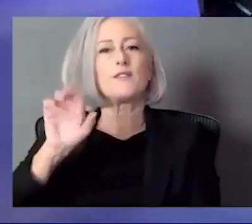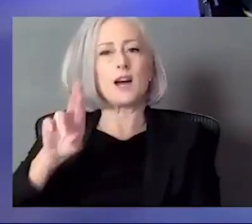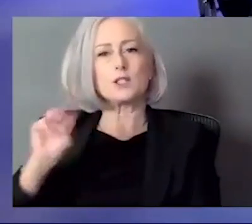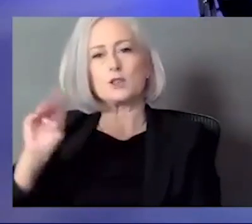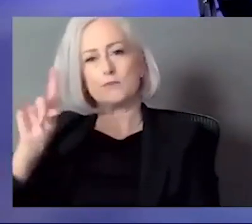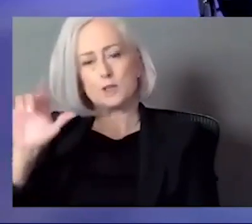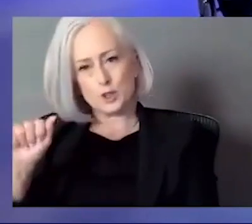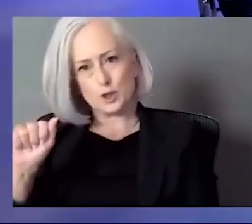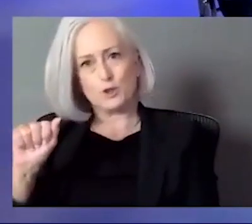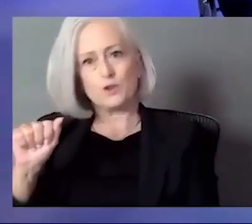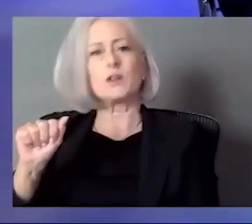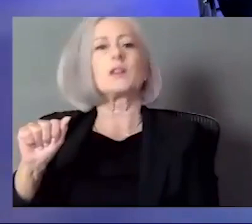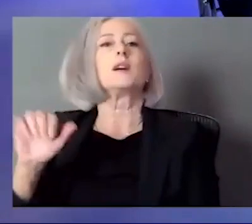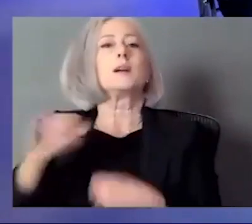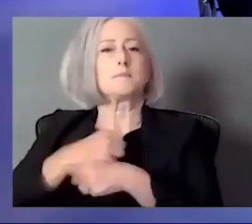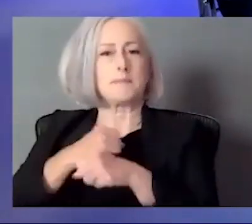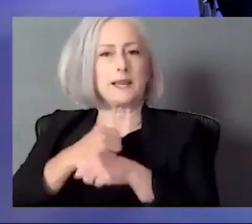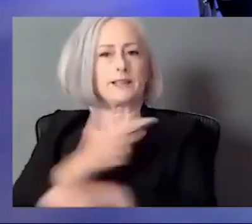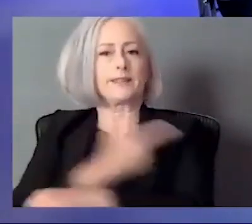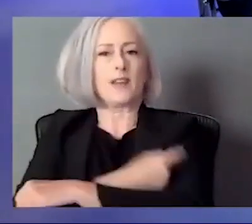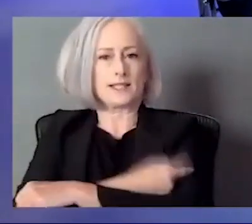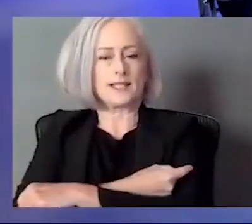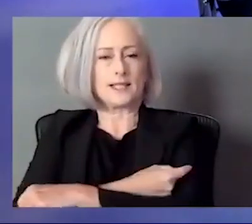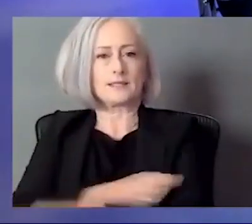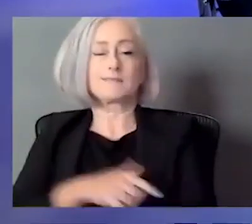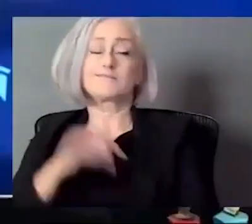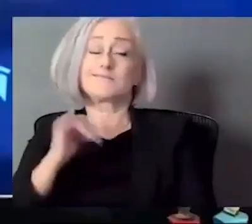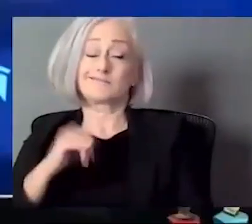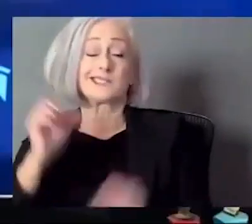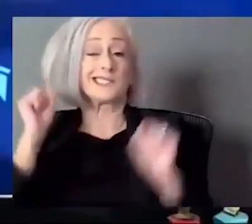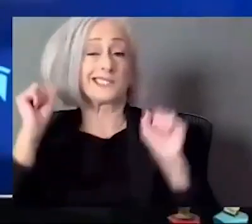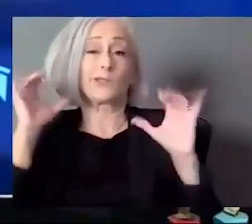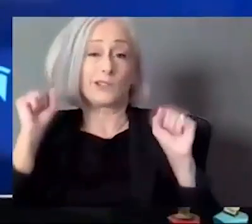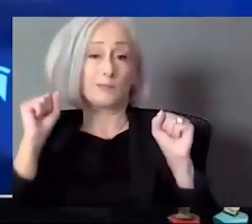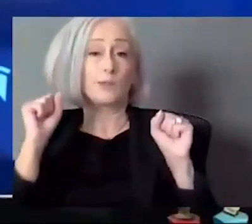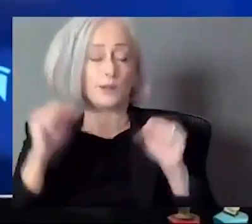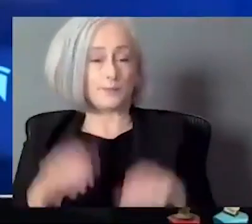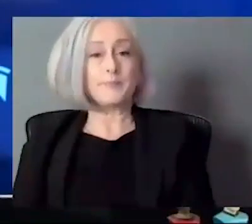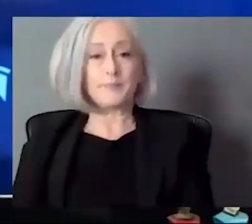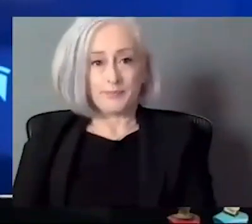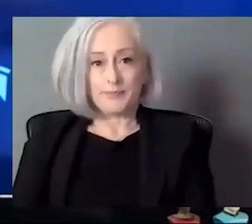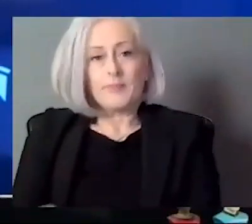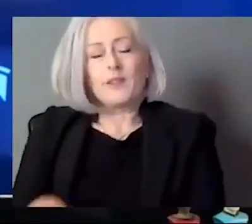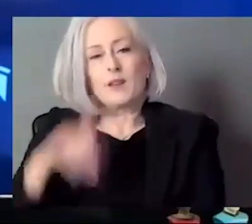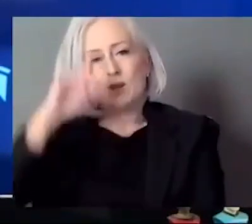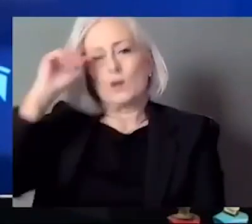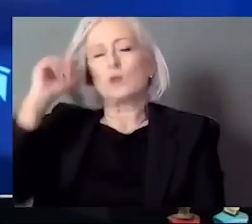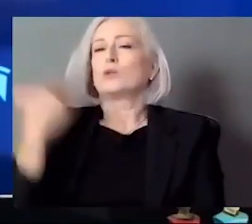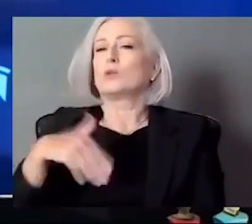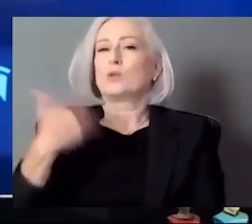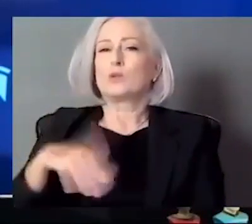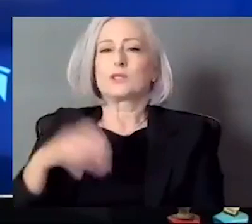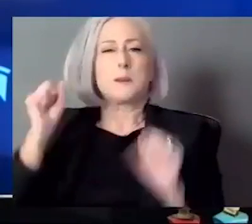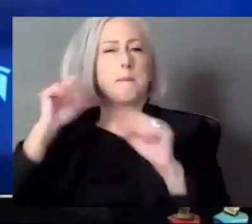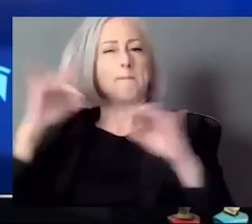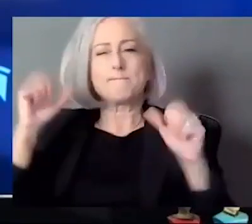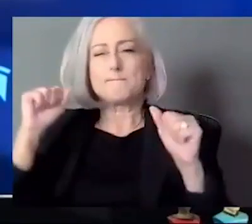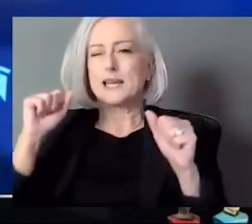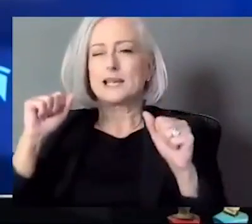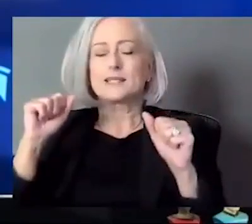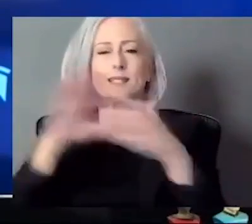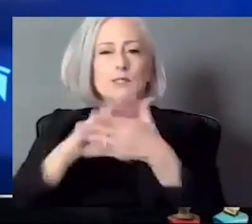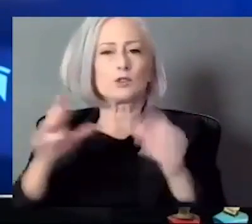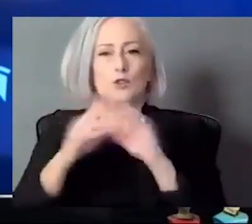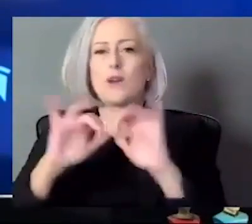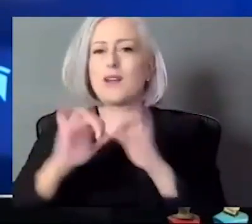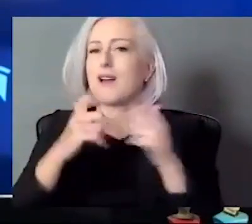remarkable. Yeah. I mean, that part of the story, even though we can say, it could even be faster, that's a remarkable story on how fast this vaccine was developed. And folks,